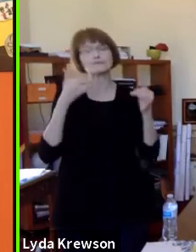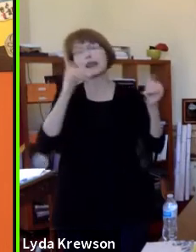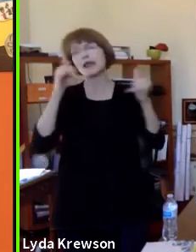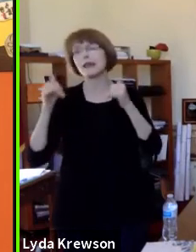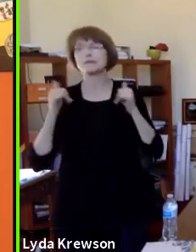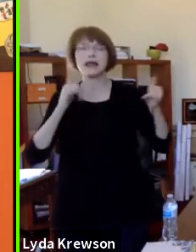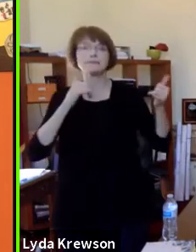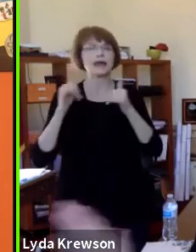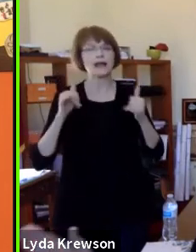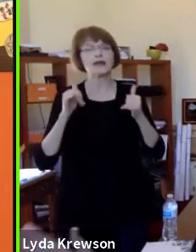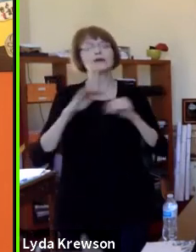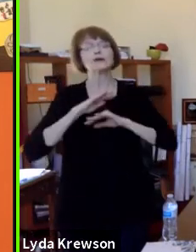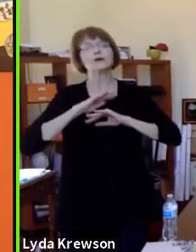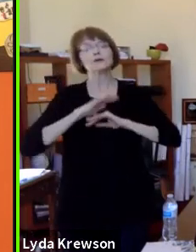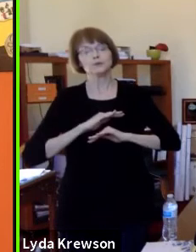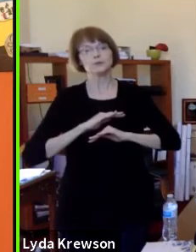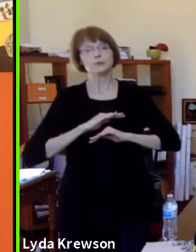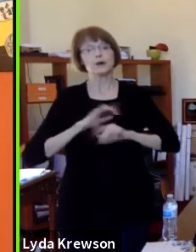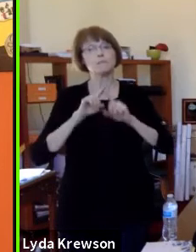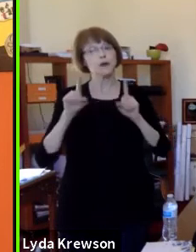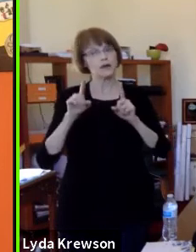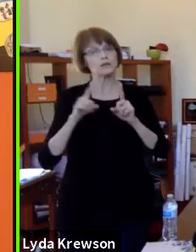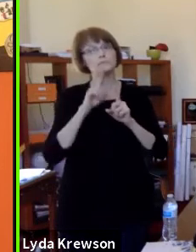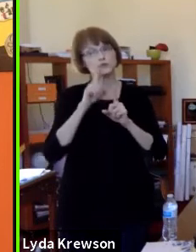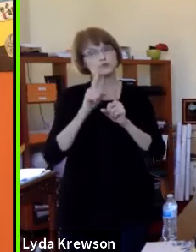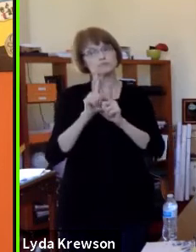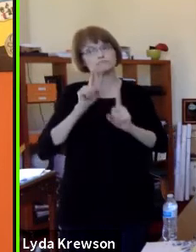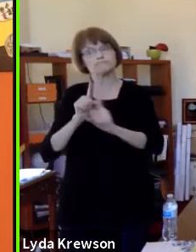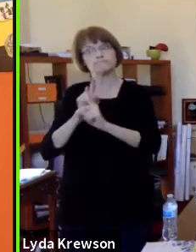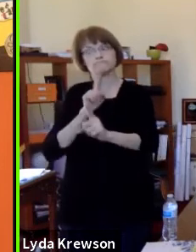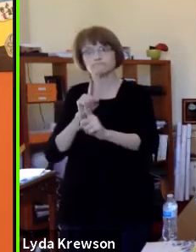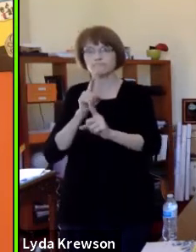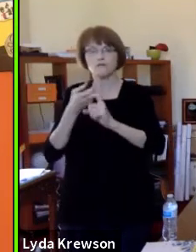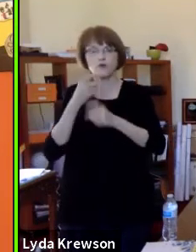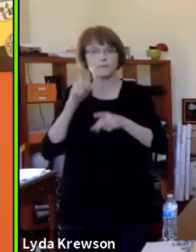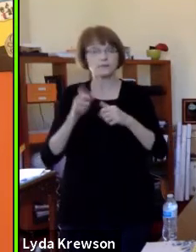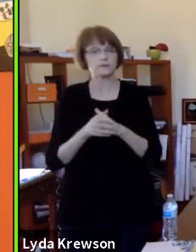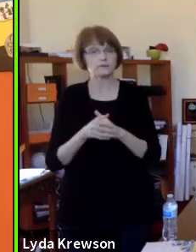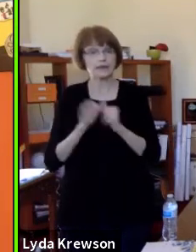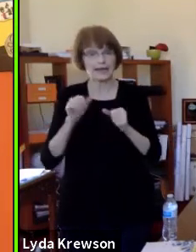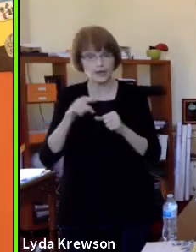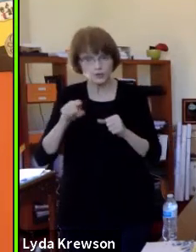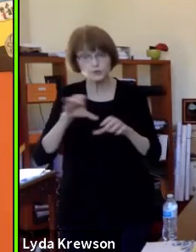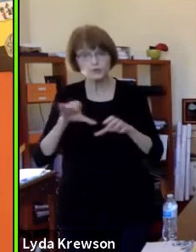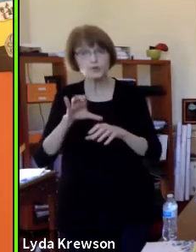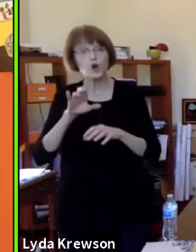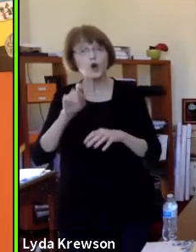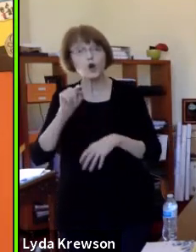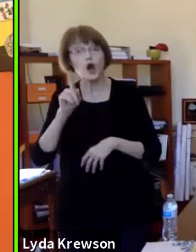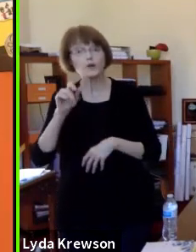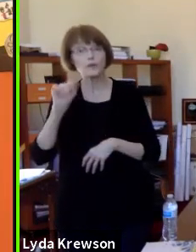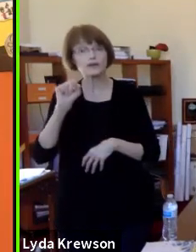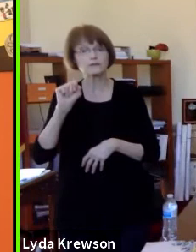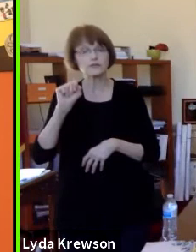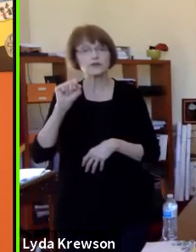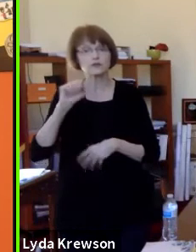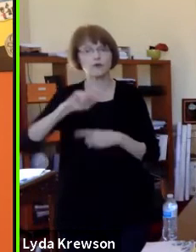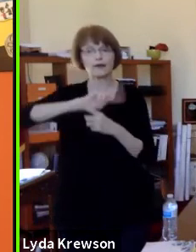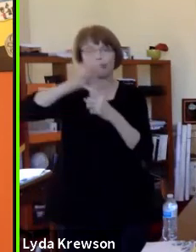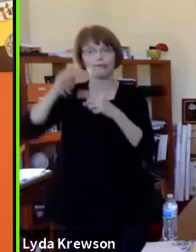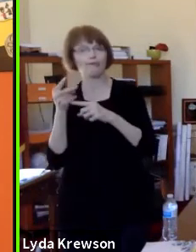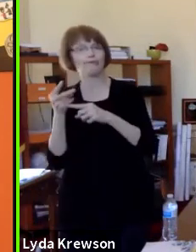around, being sure that you're socially distanced. Can you all do cartwheels? I was never very good at that, but